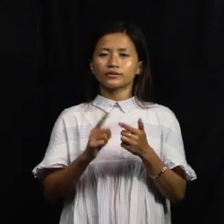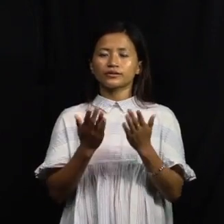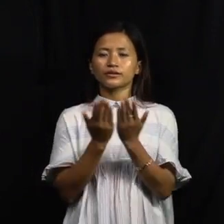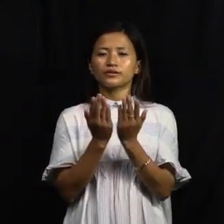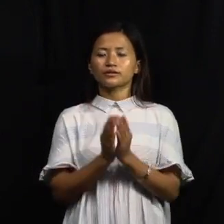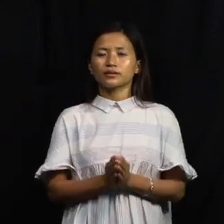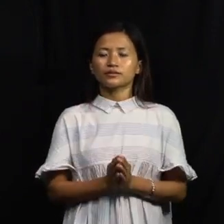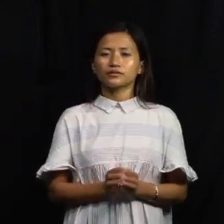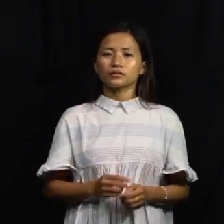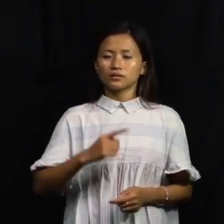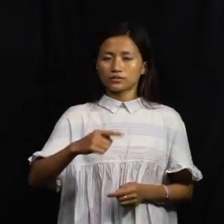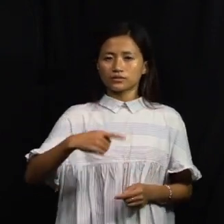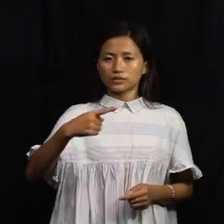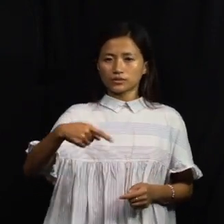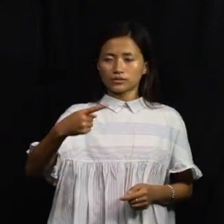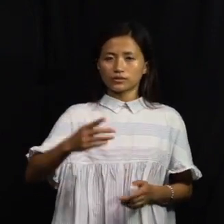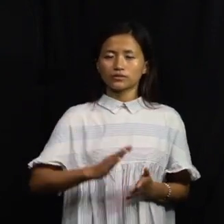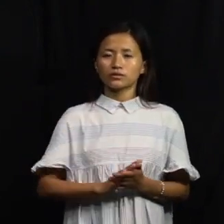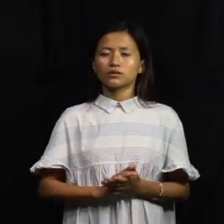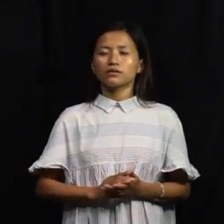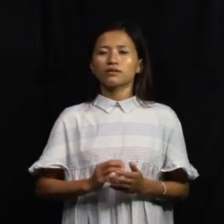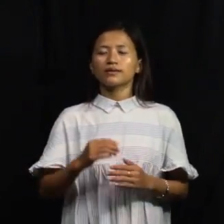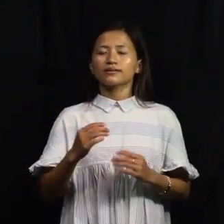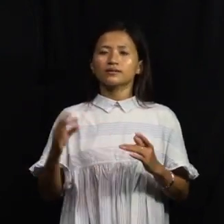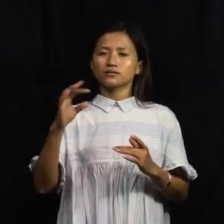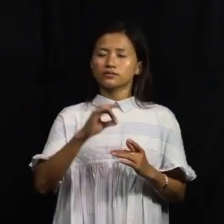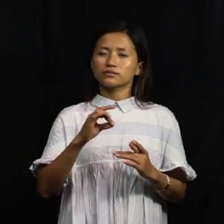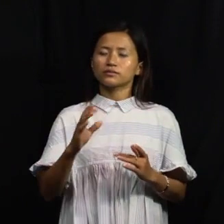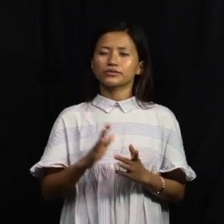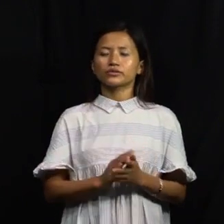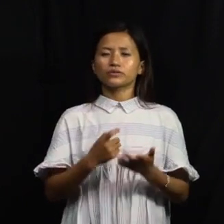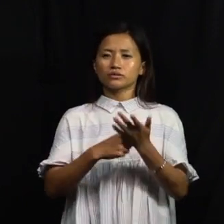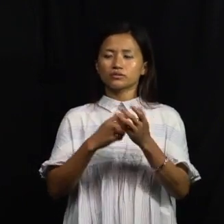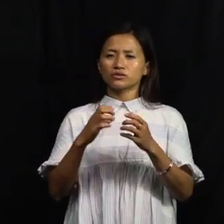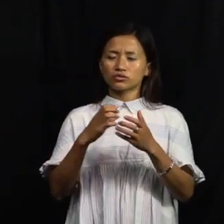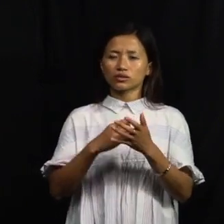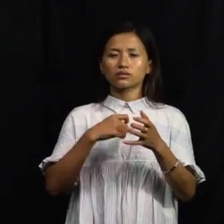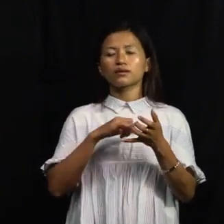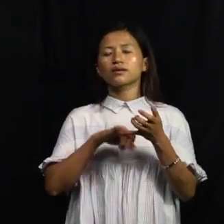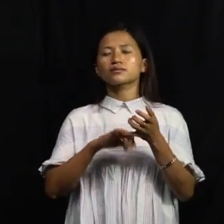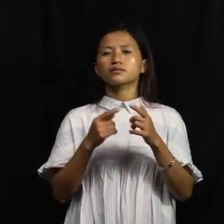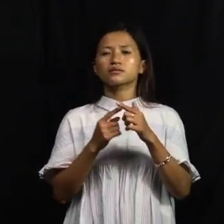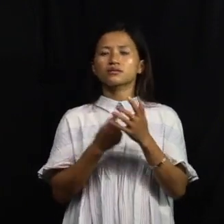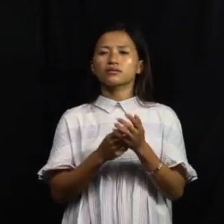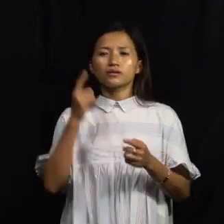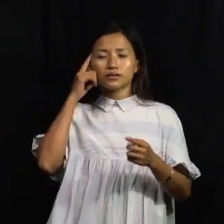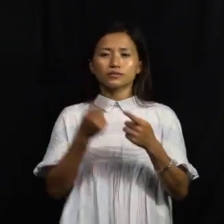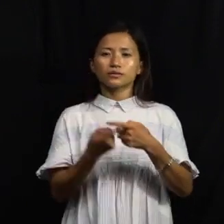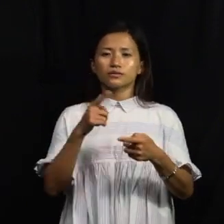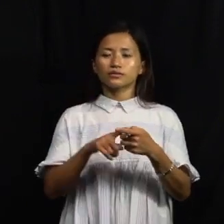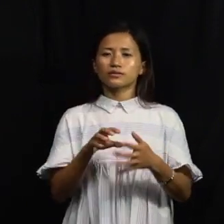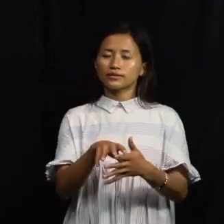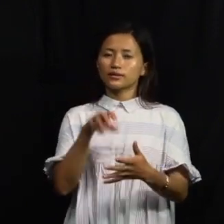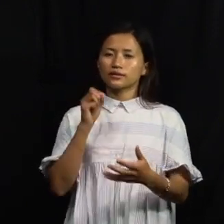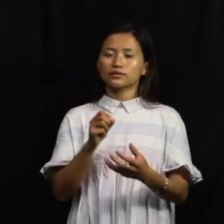be continuous restructuring of experiences. That means whatever experiences that we gain in